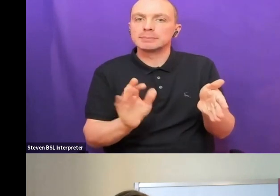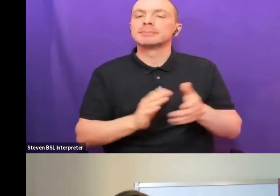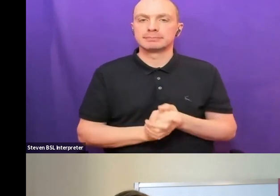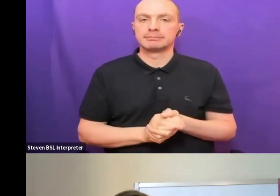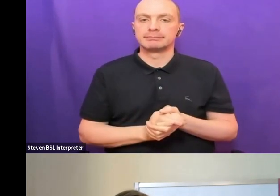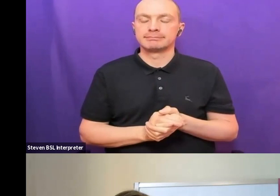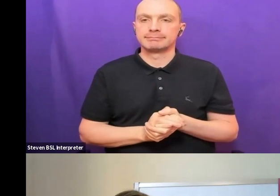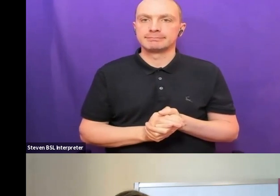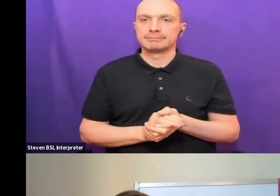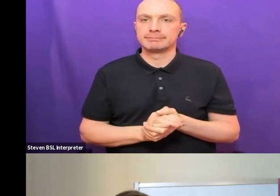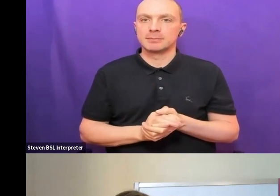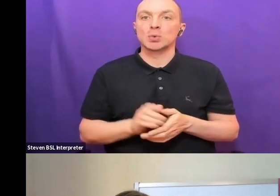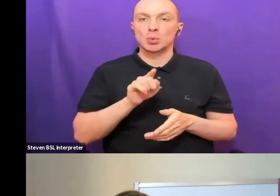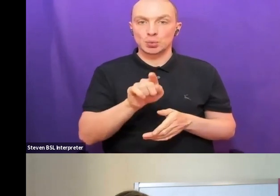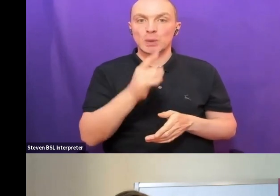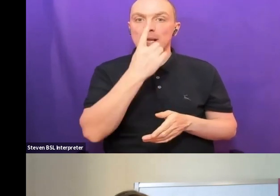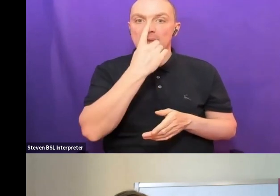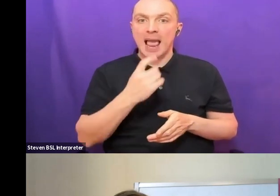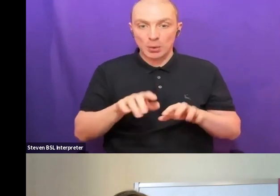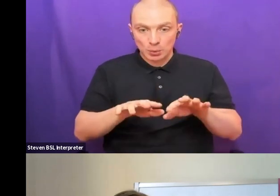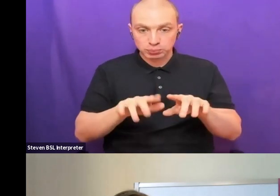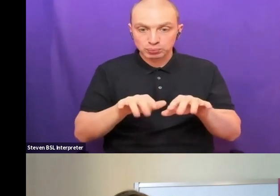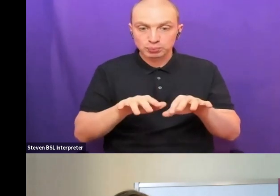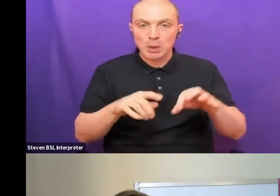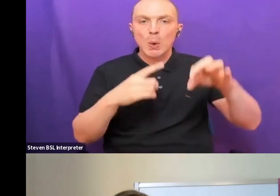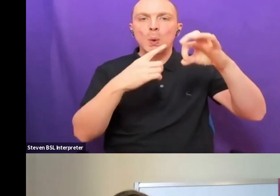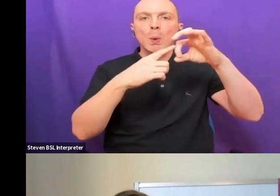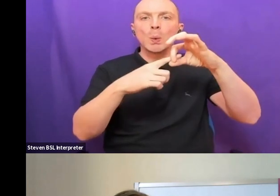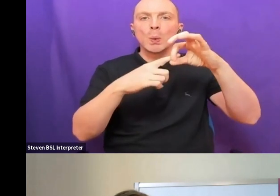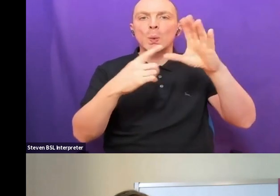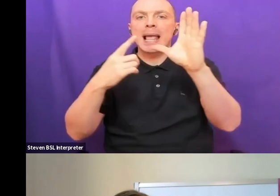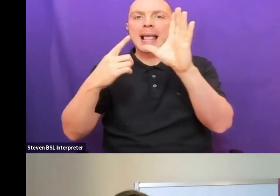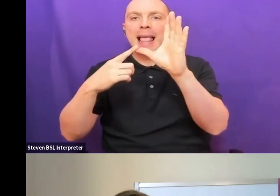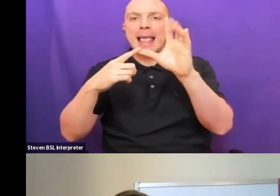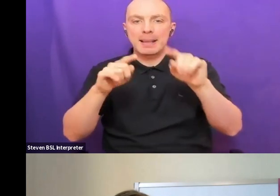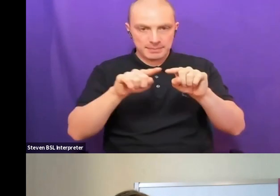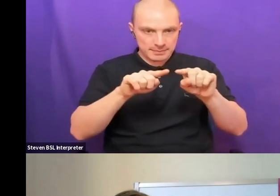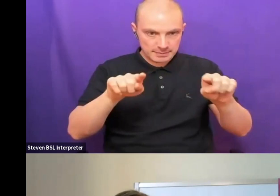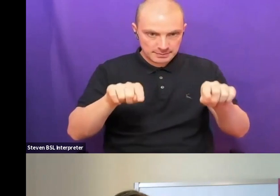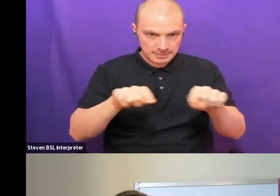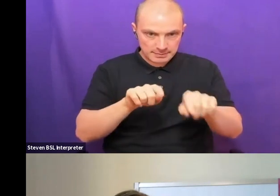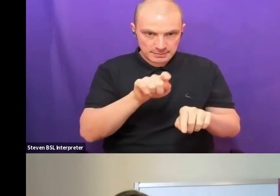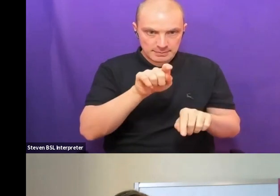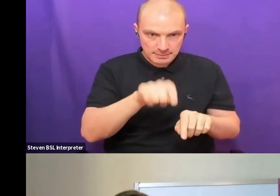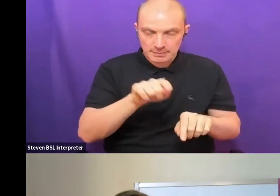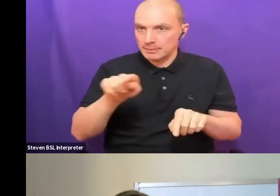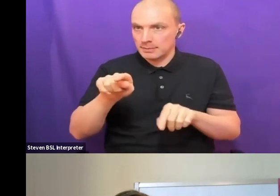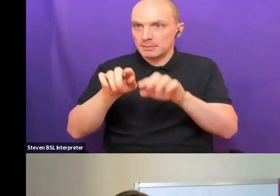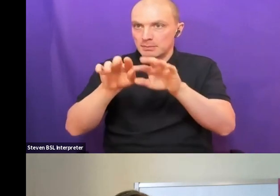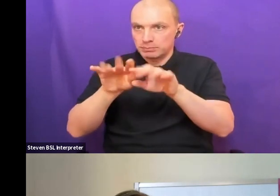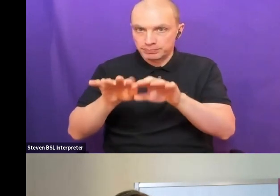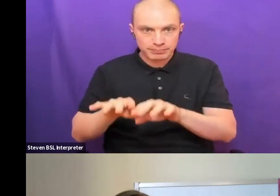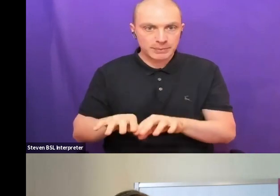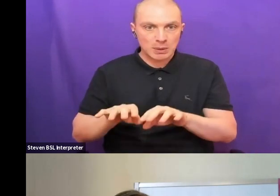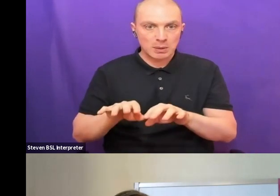do so, just type your question into the Q&A box in the bottom control panel. Please use the Q&A rather than the chat